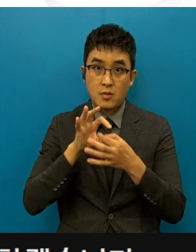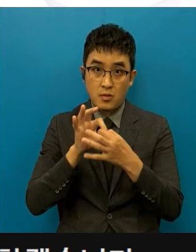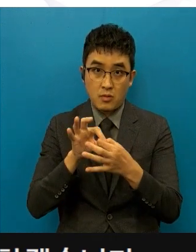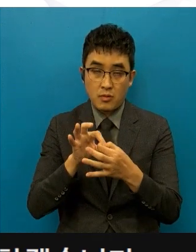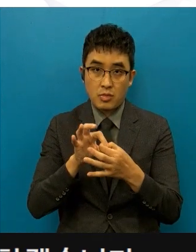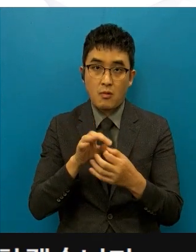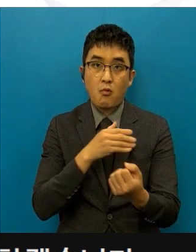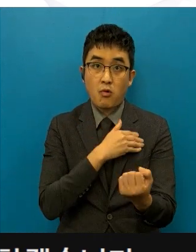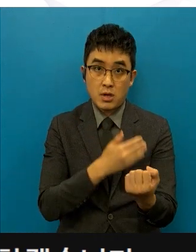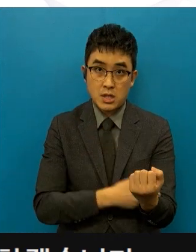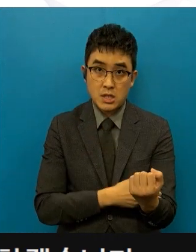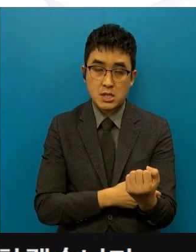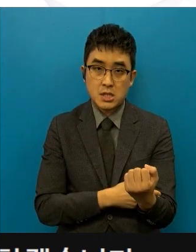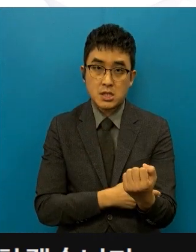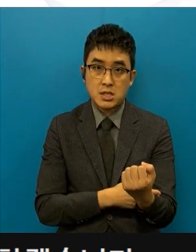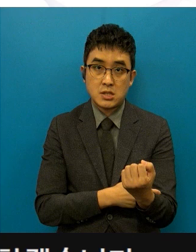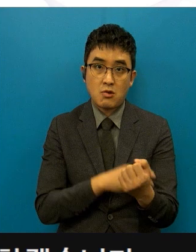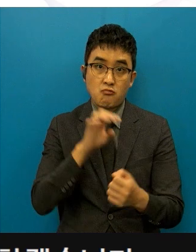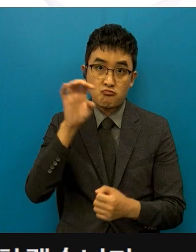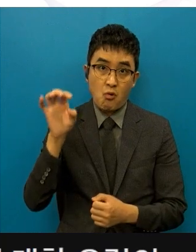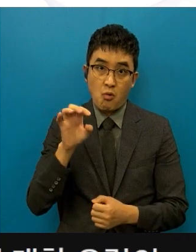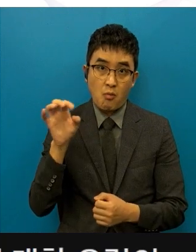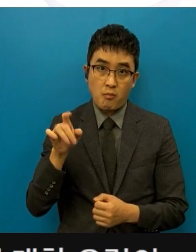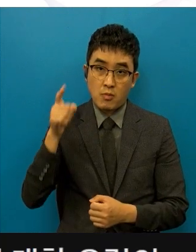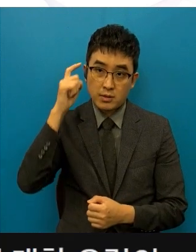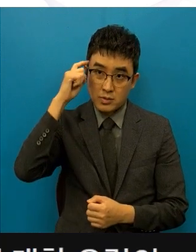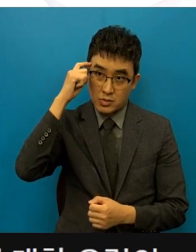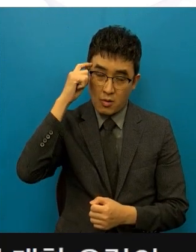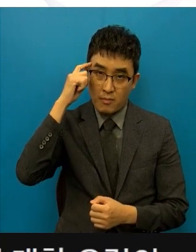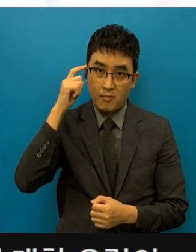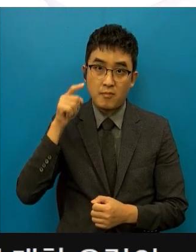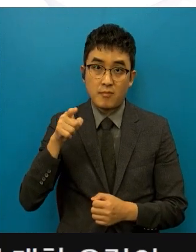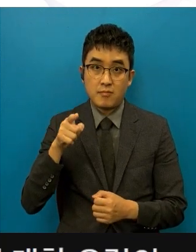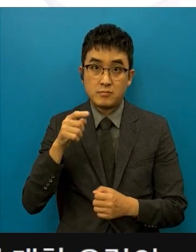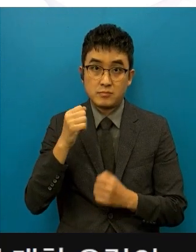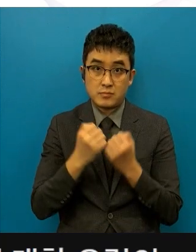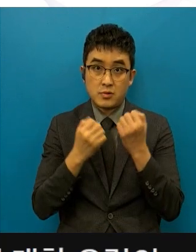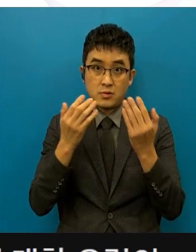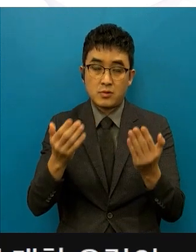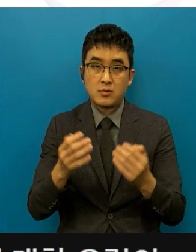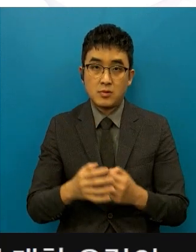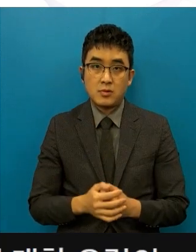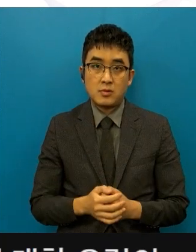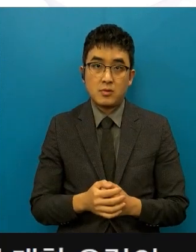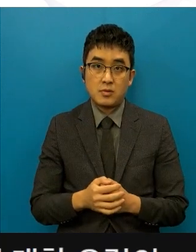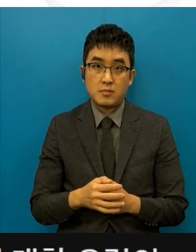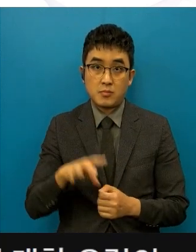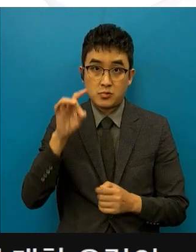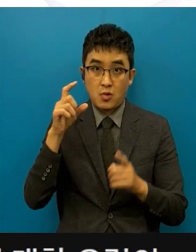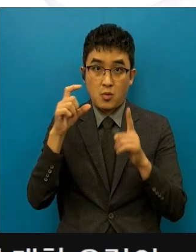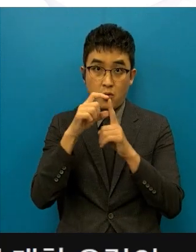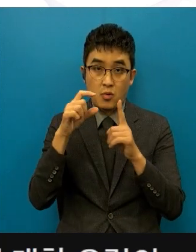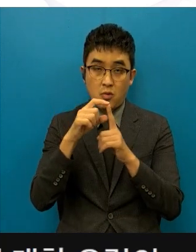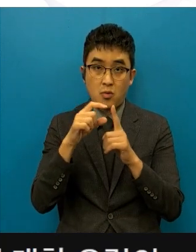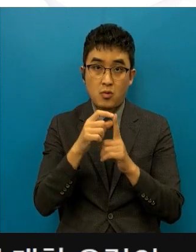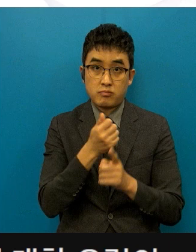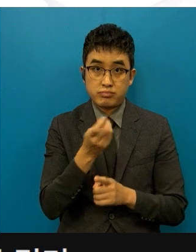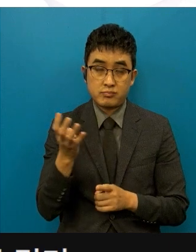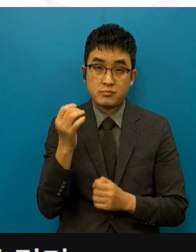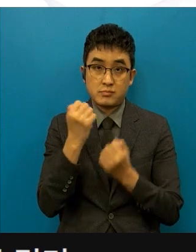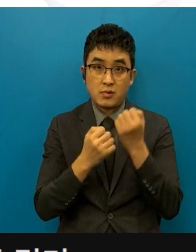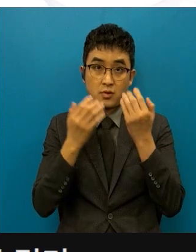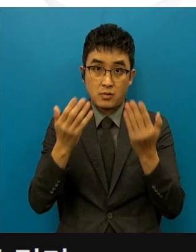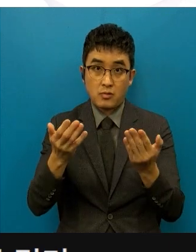to die and the terminology that we use. Afterward, I will briefly mention the permissive states within